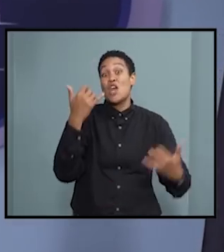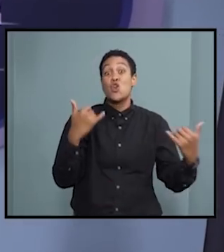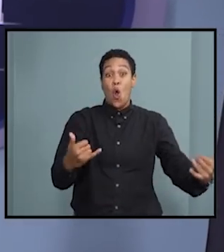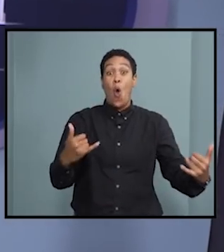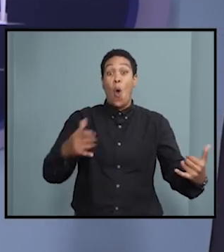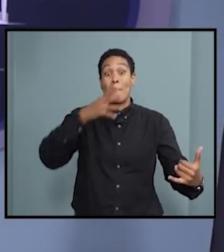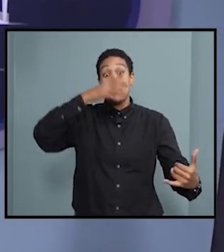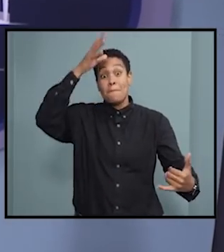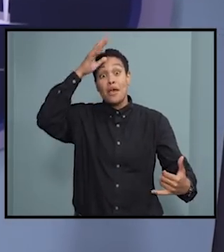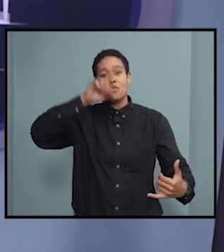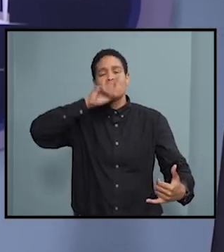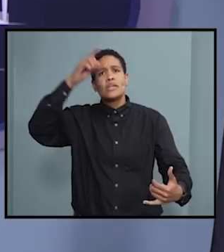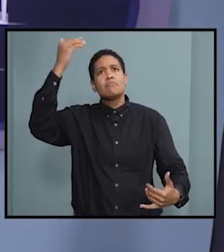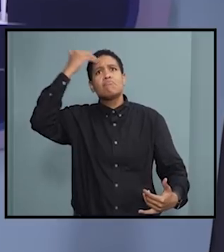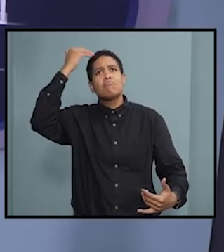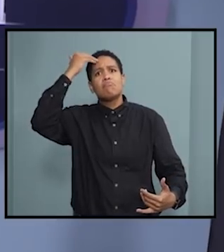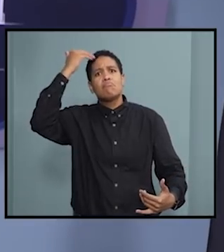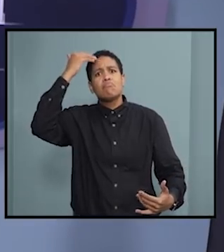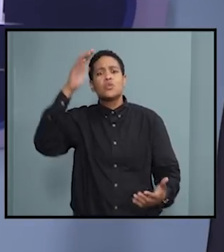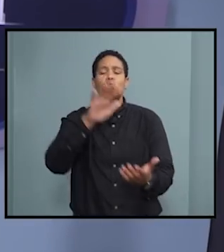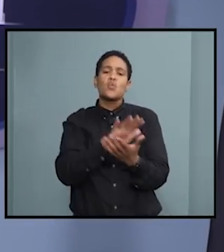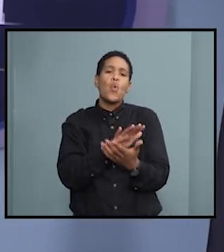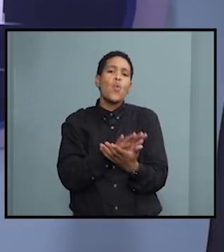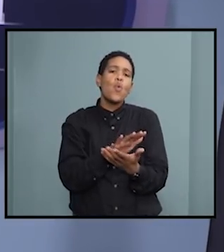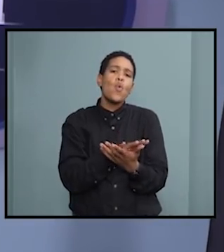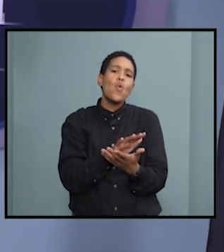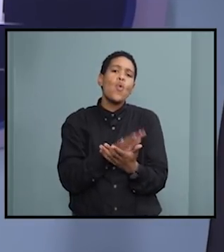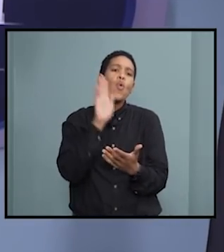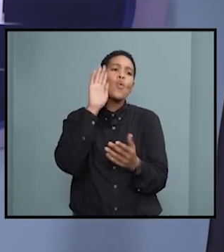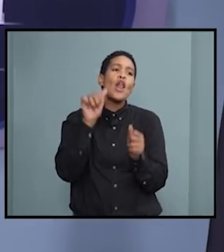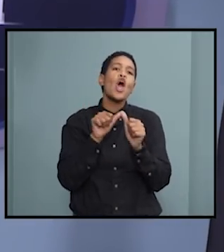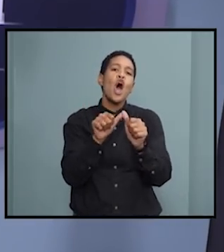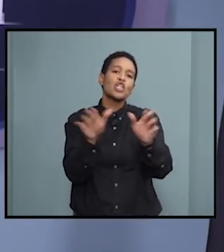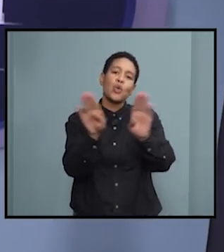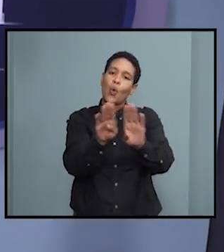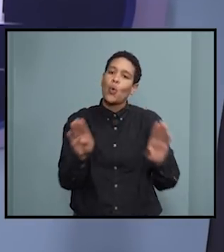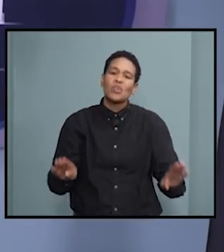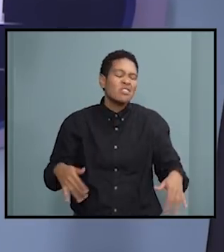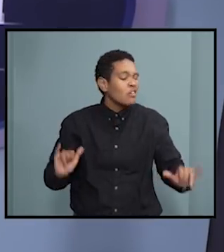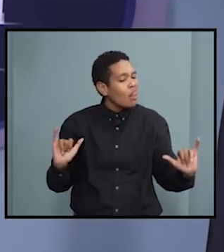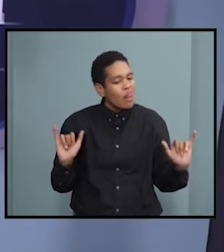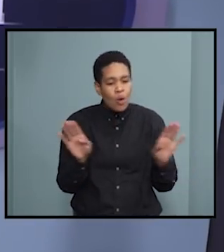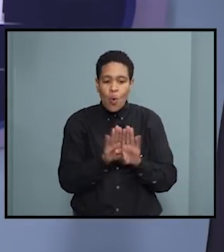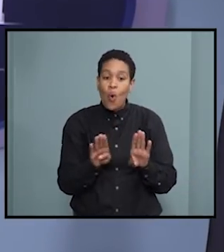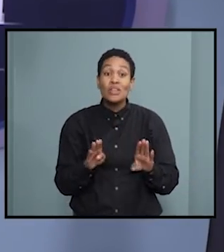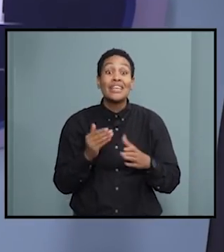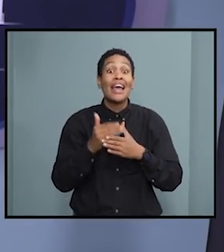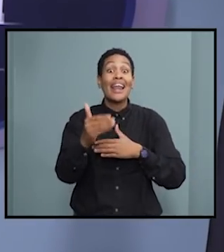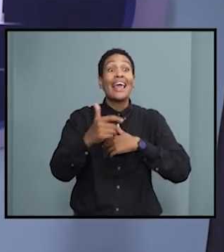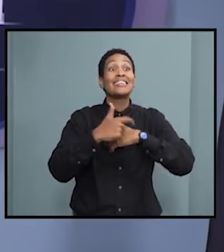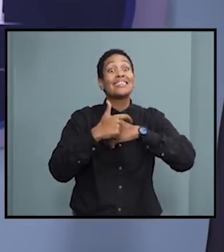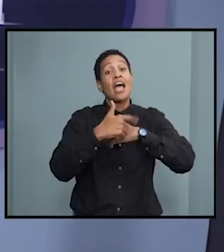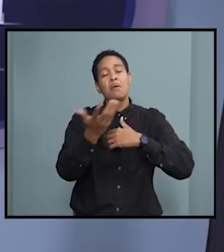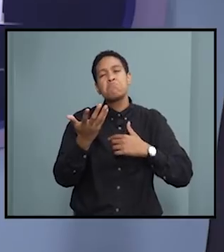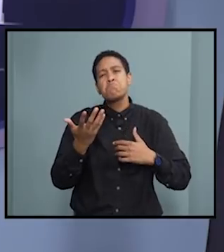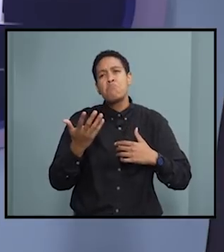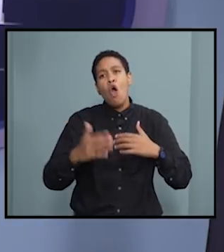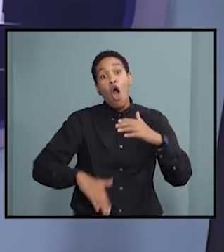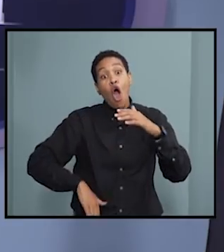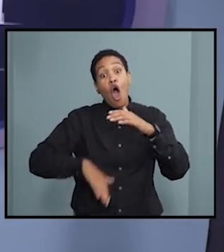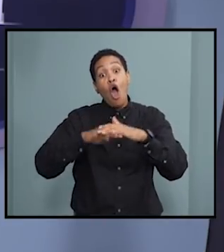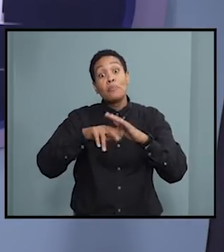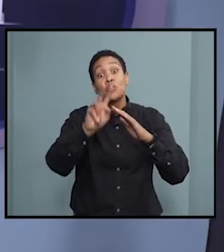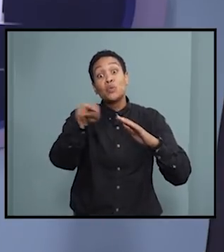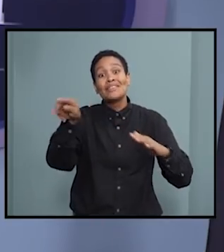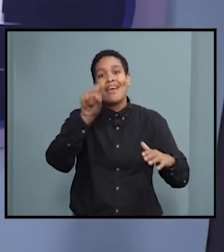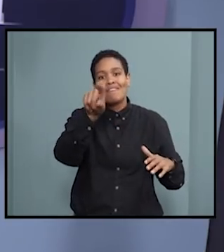parents are aware that schools will continue to be closed. The next time you will hear from, up until the